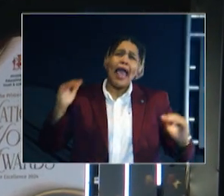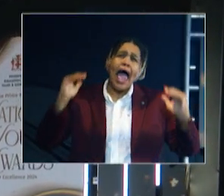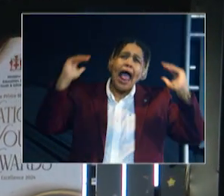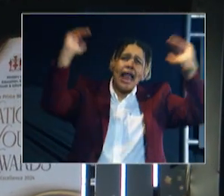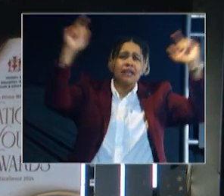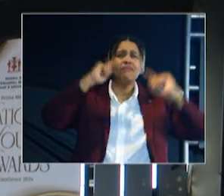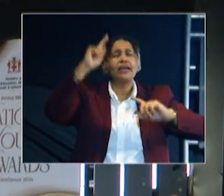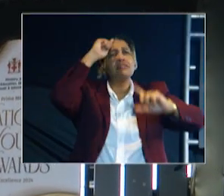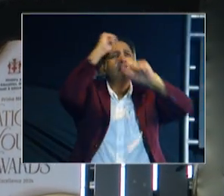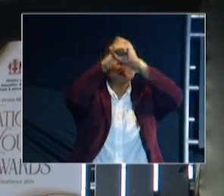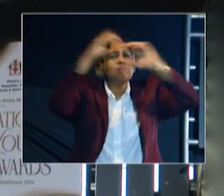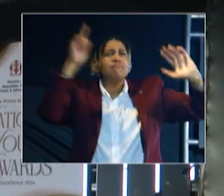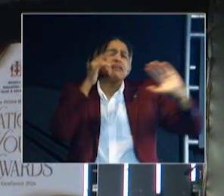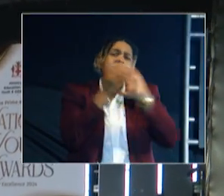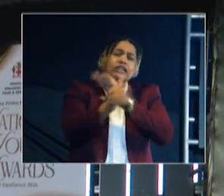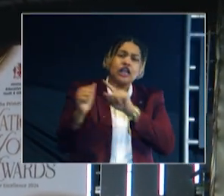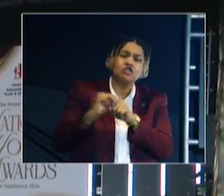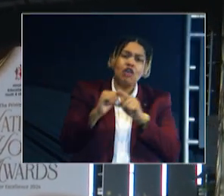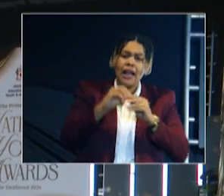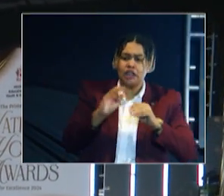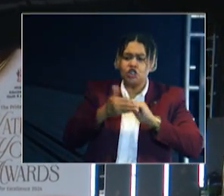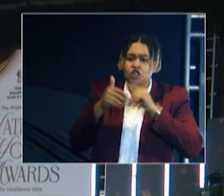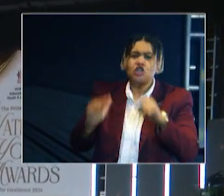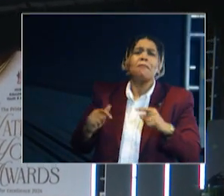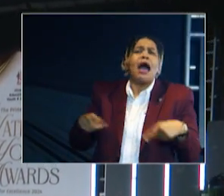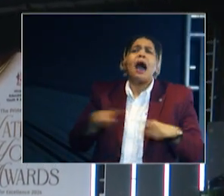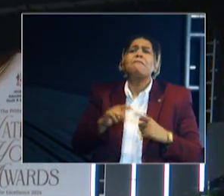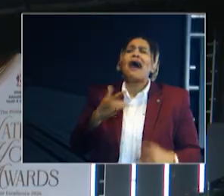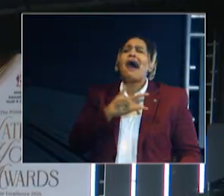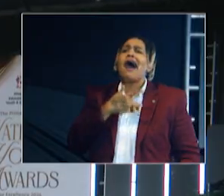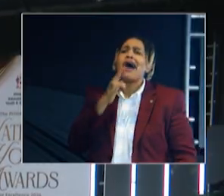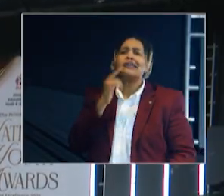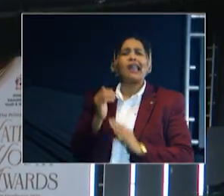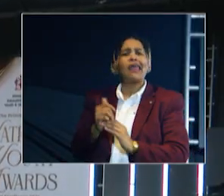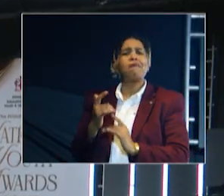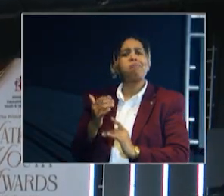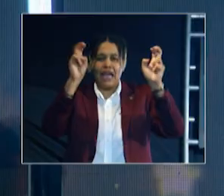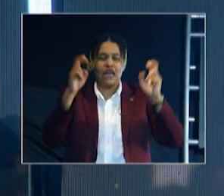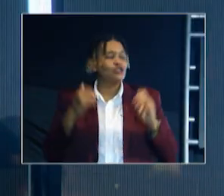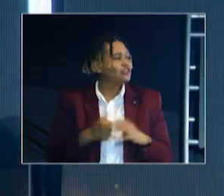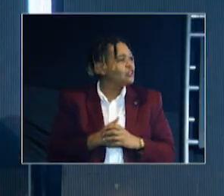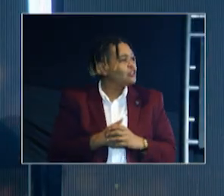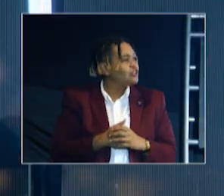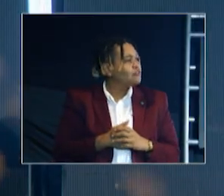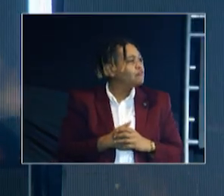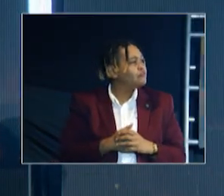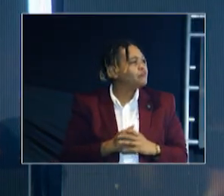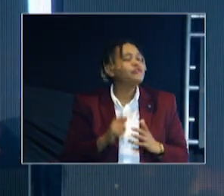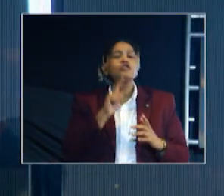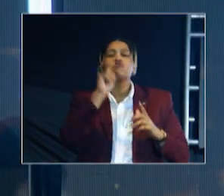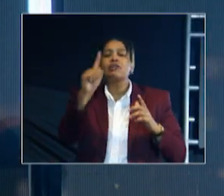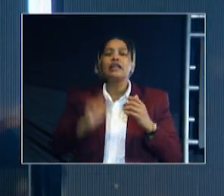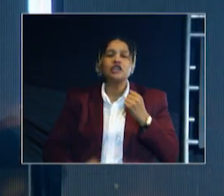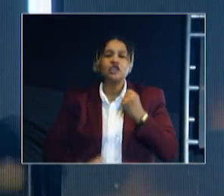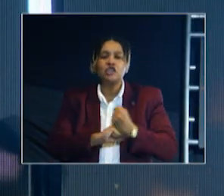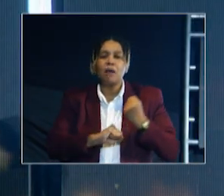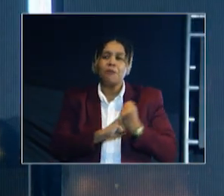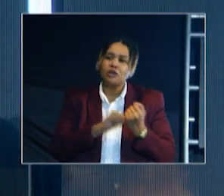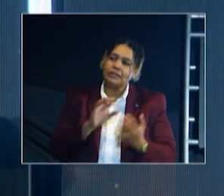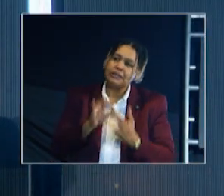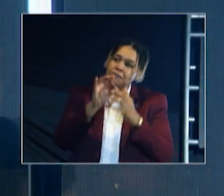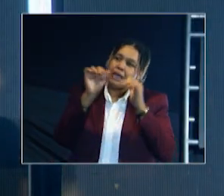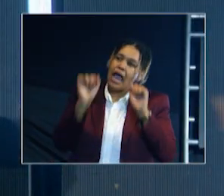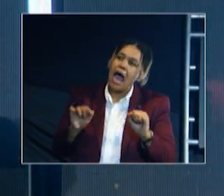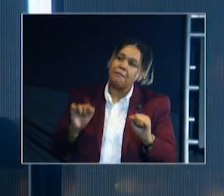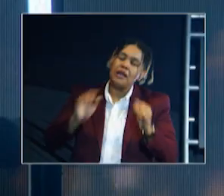the image of skills training in Jamaica, and HEART is leading the way. Real support to the special